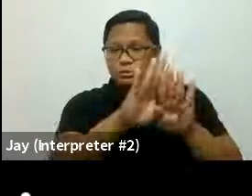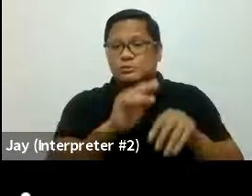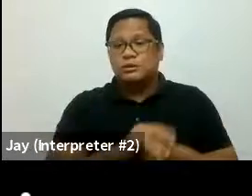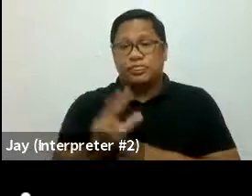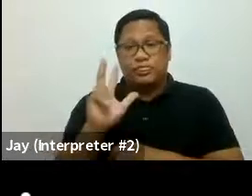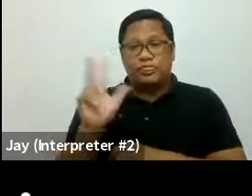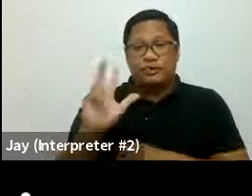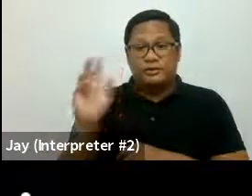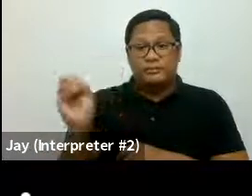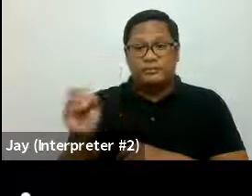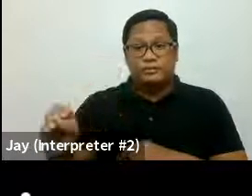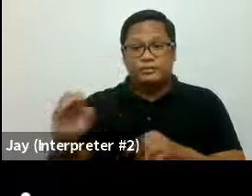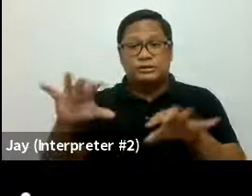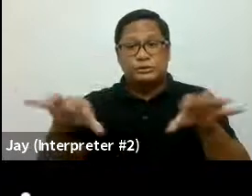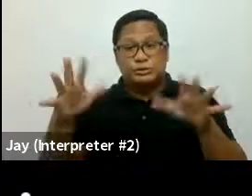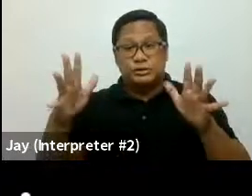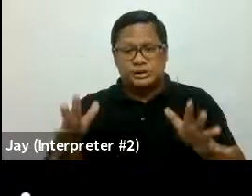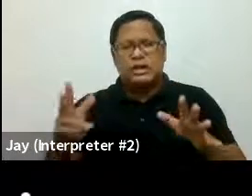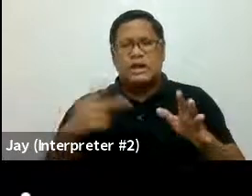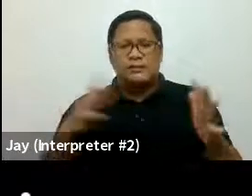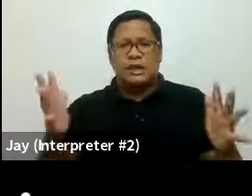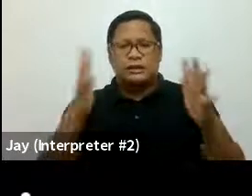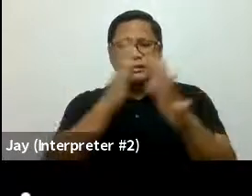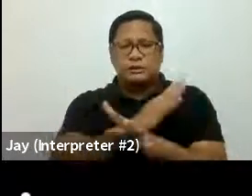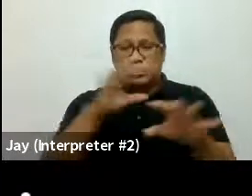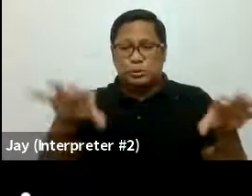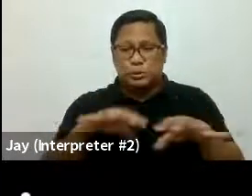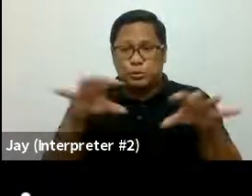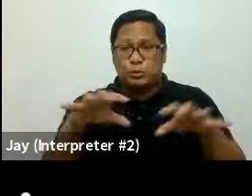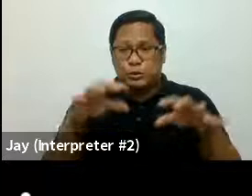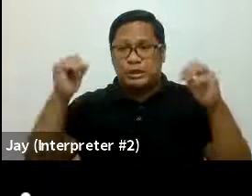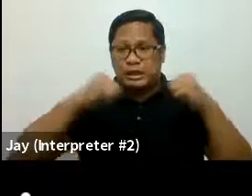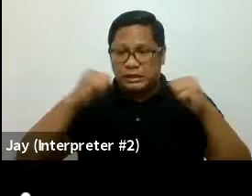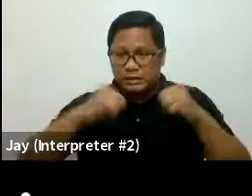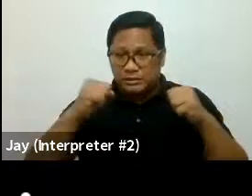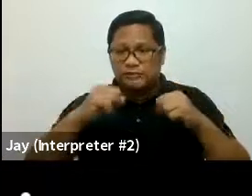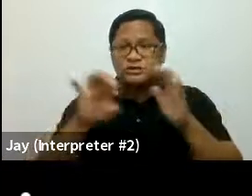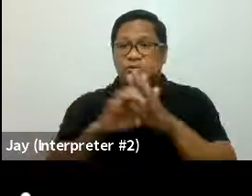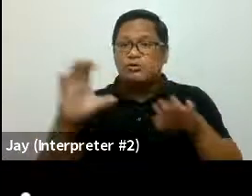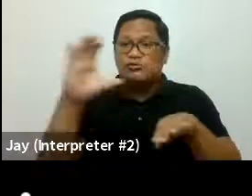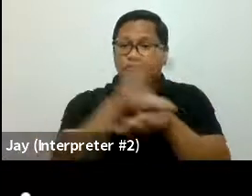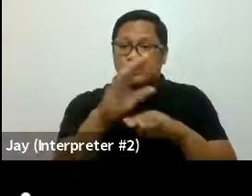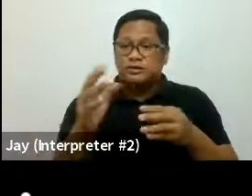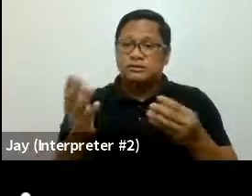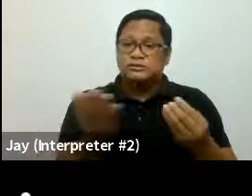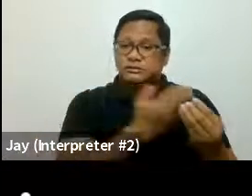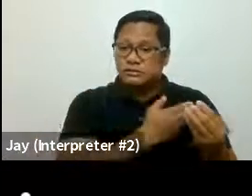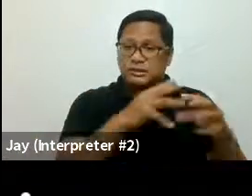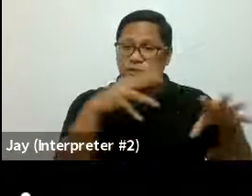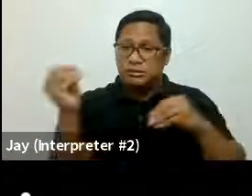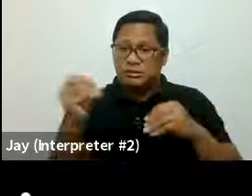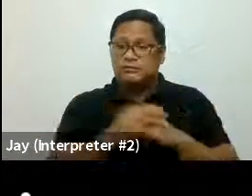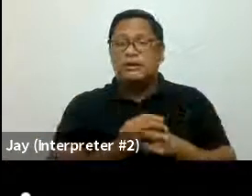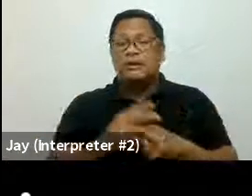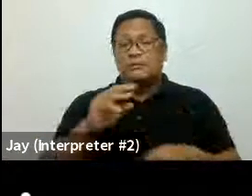30% employees subjected to alternative work arrangements like forced leave. Metro Manila accounted for the